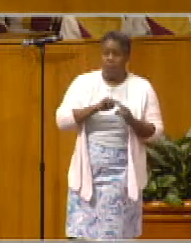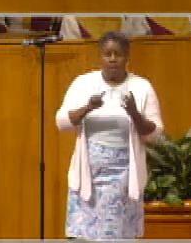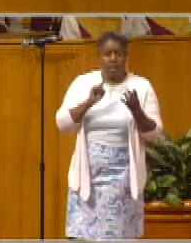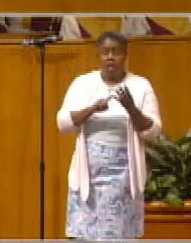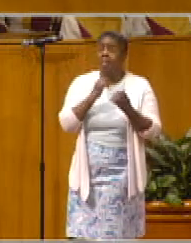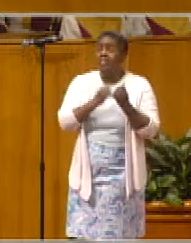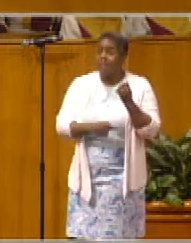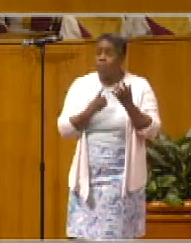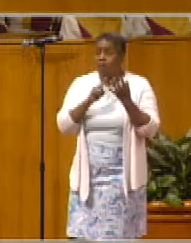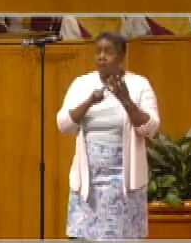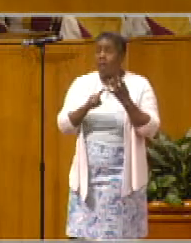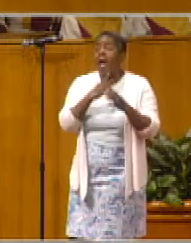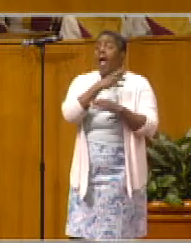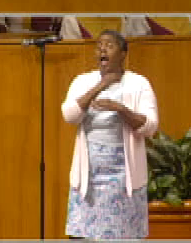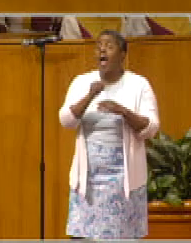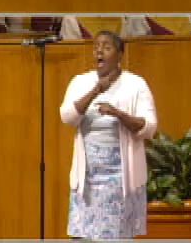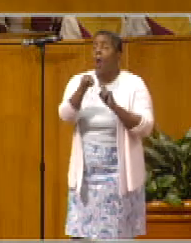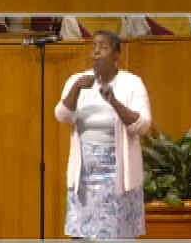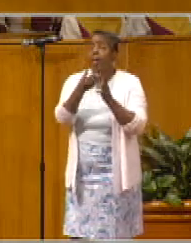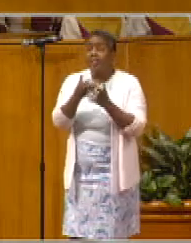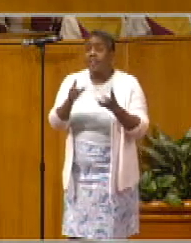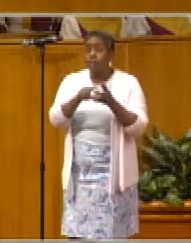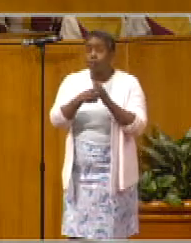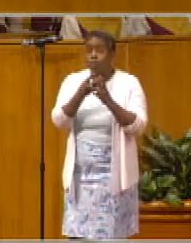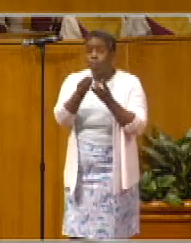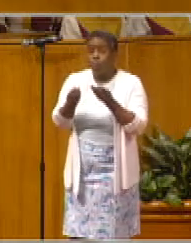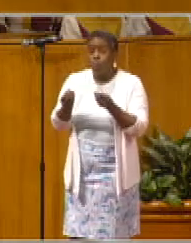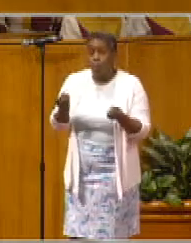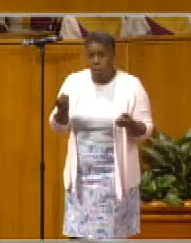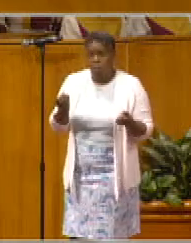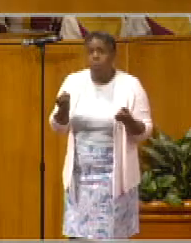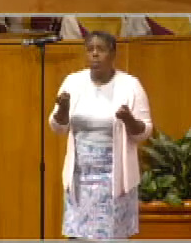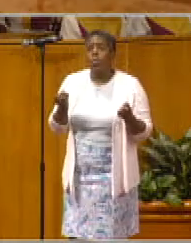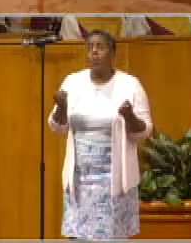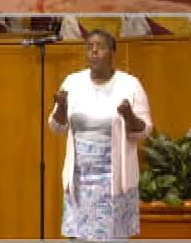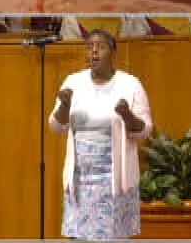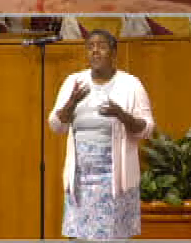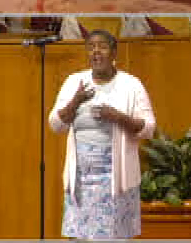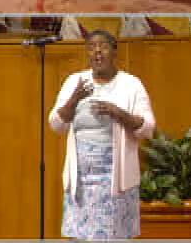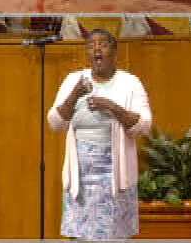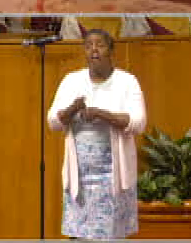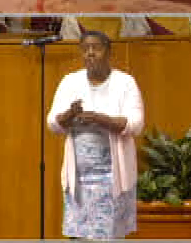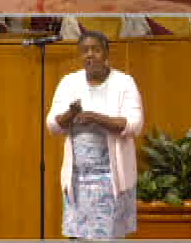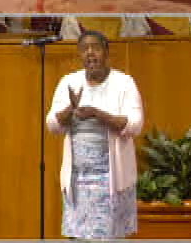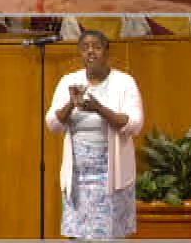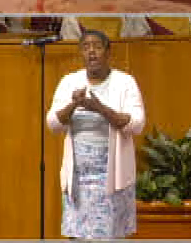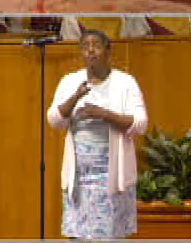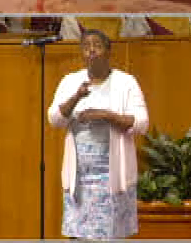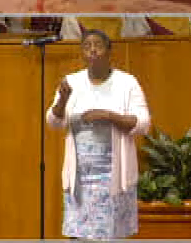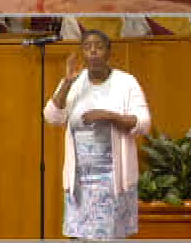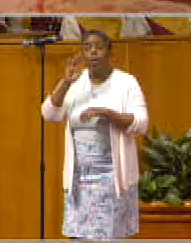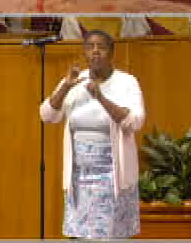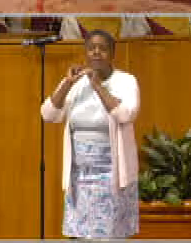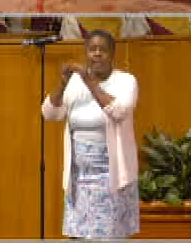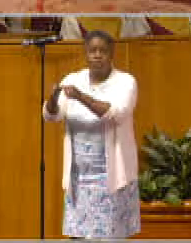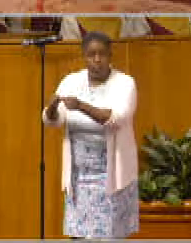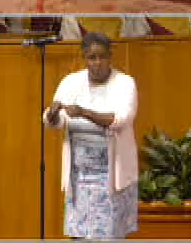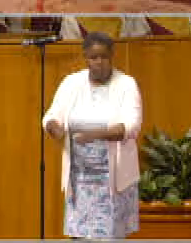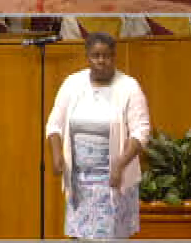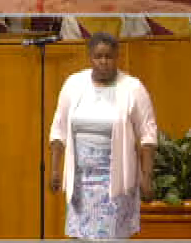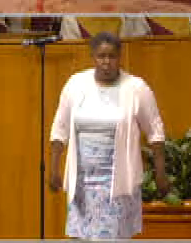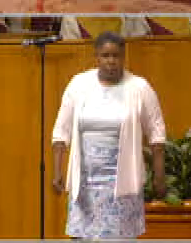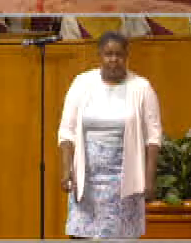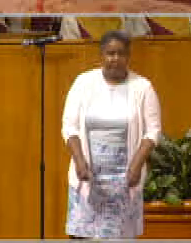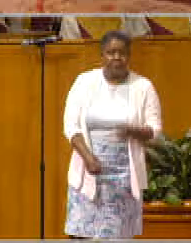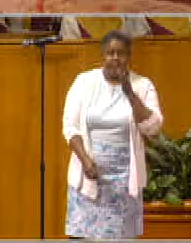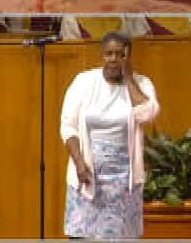last one that Paul says. And when things are falling apart, be confident that your journey will continue.